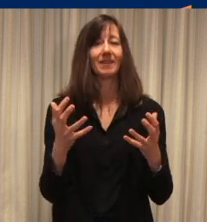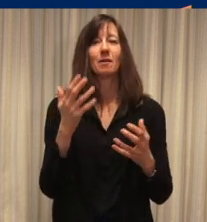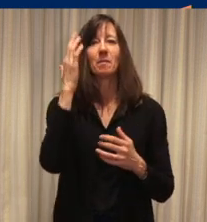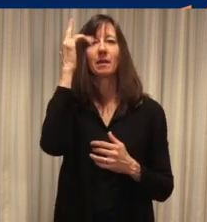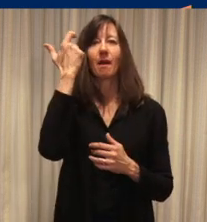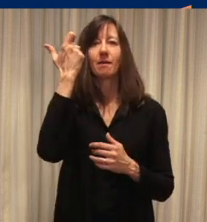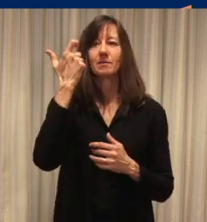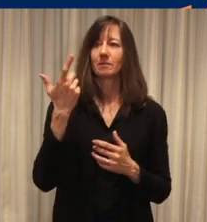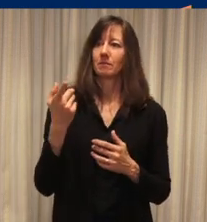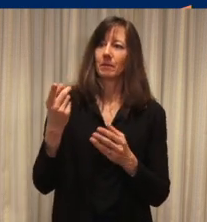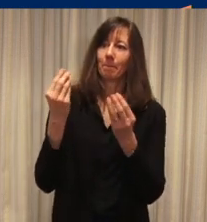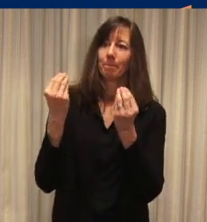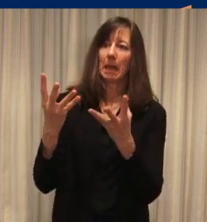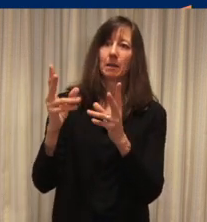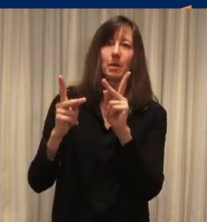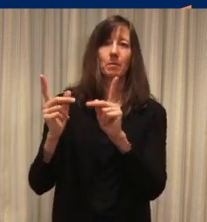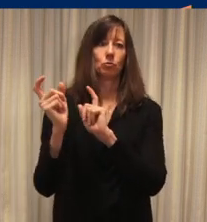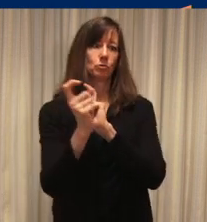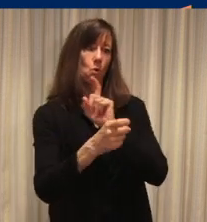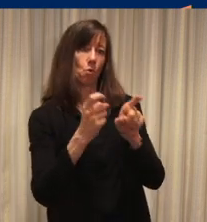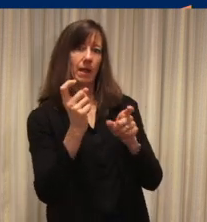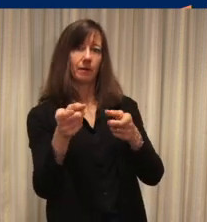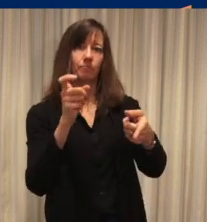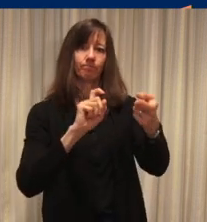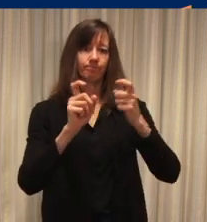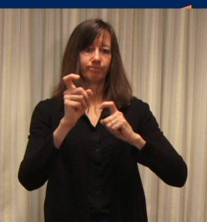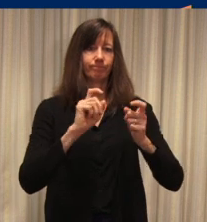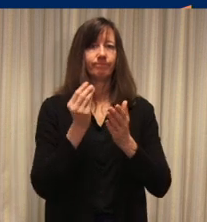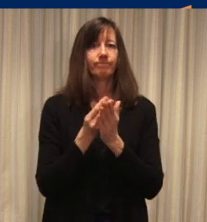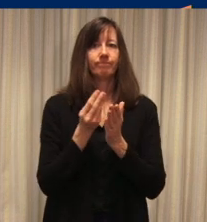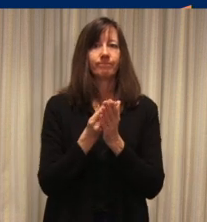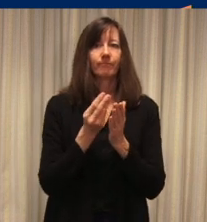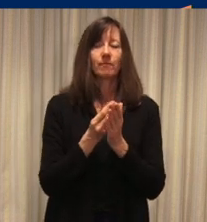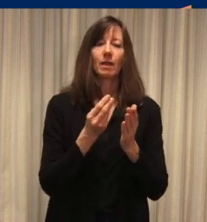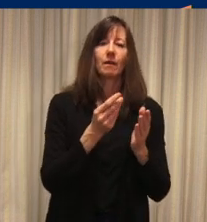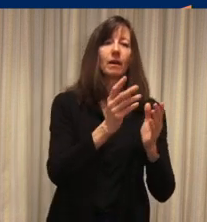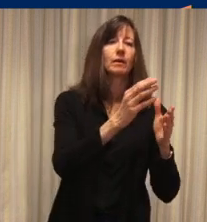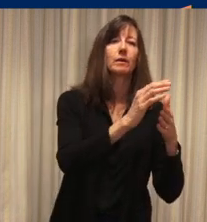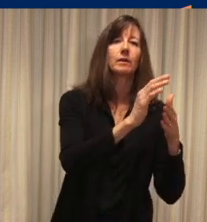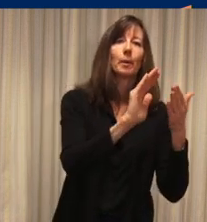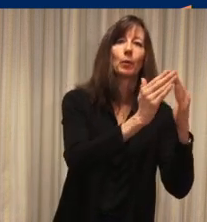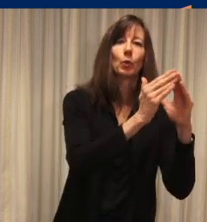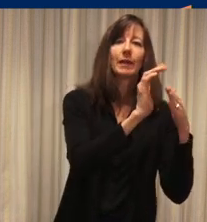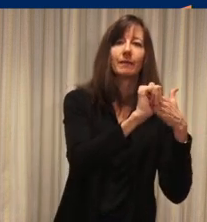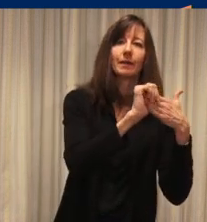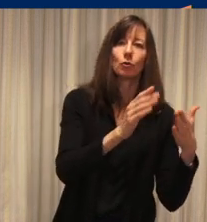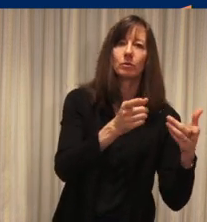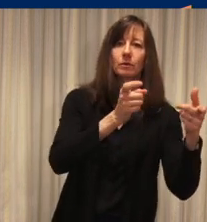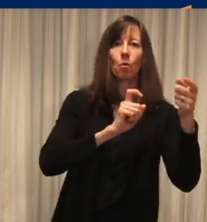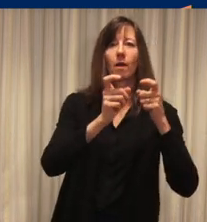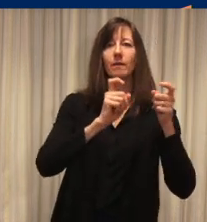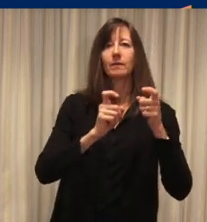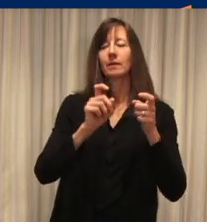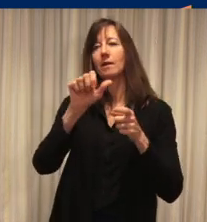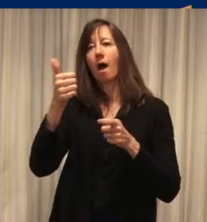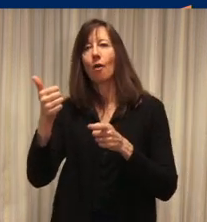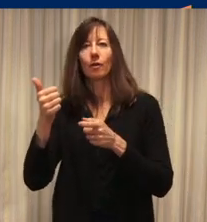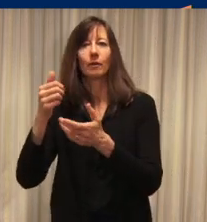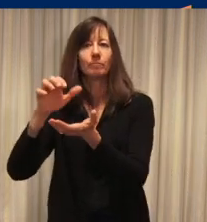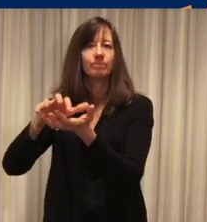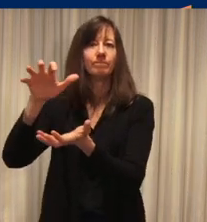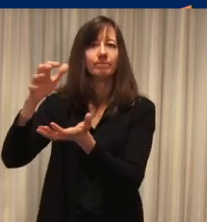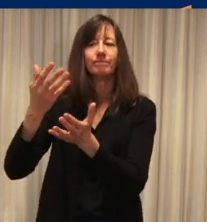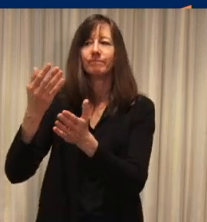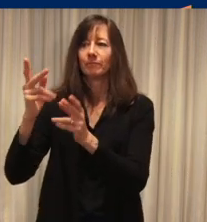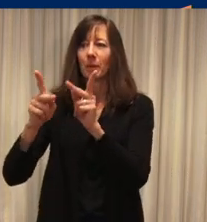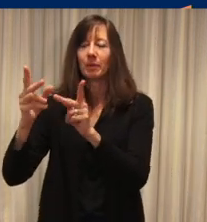and support from you all, from community leaders and other philanthropic groups into our community fund. Two, to